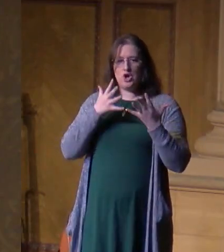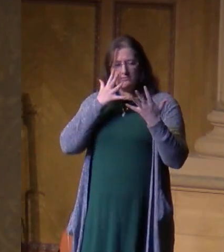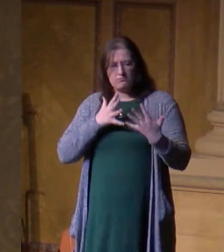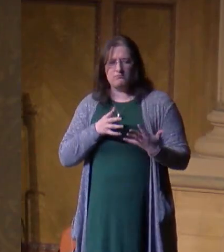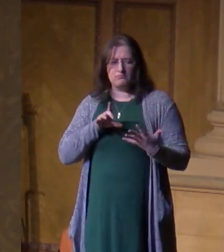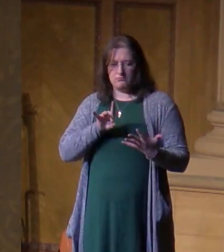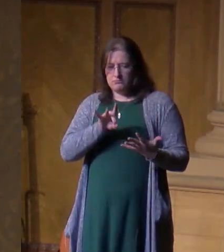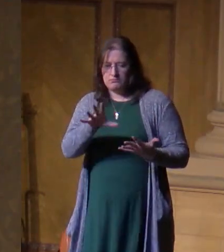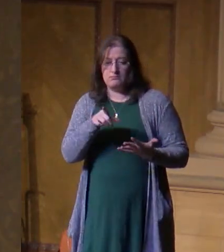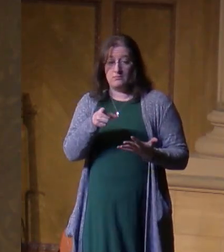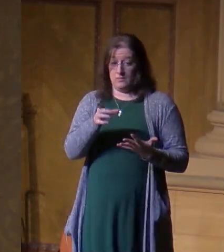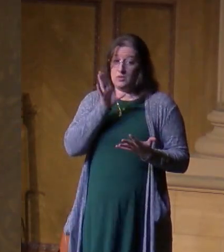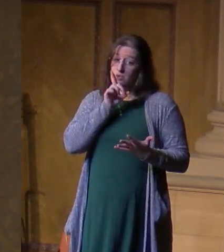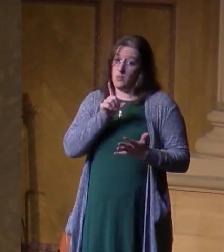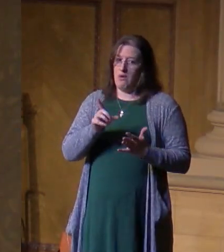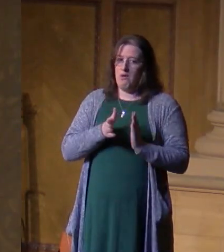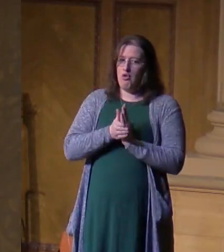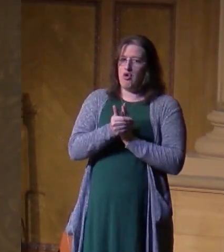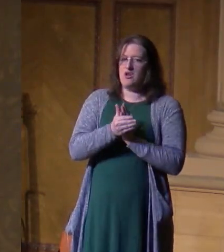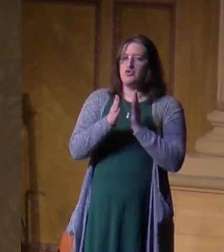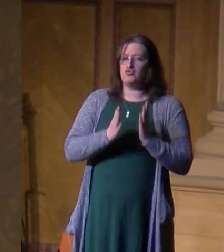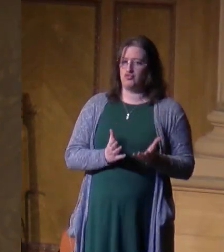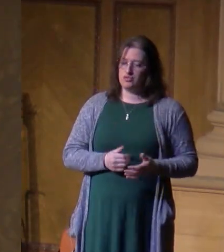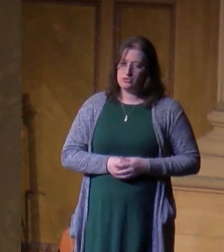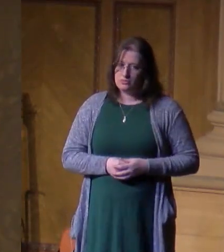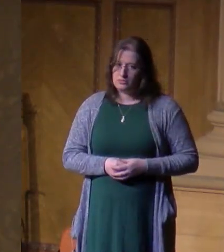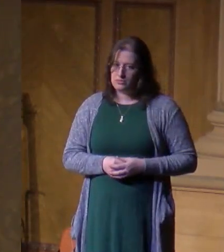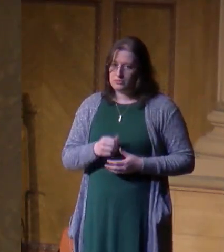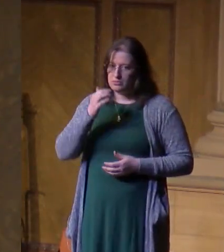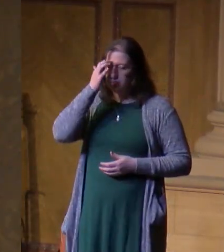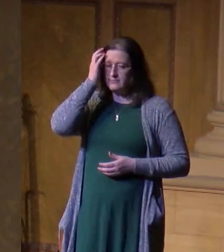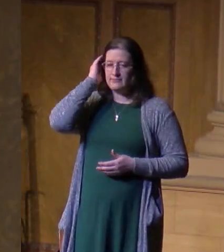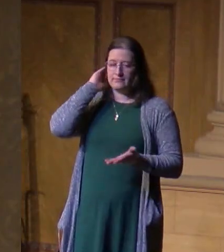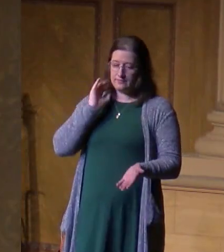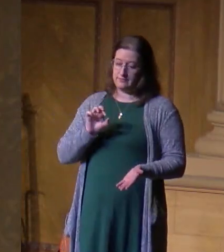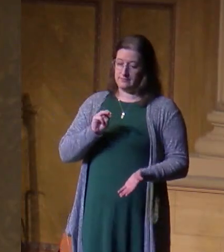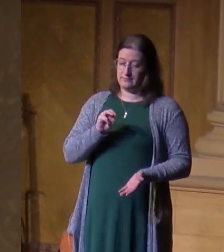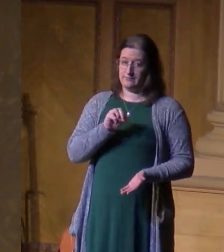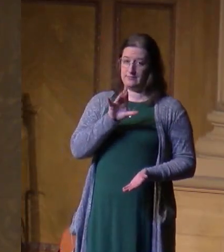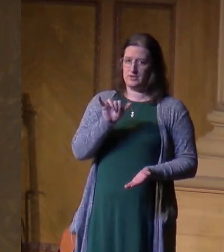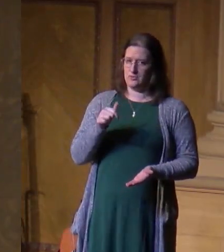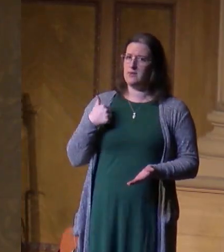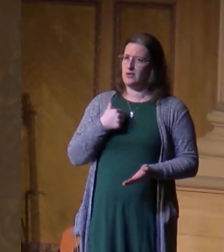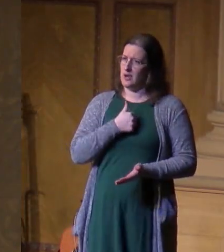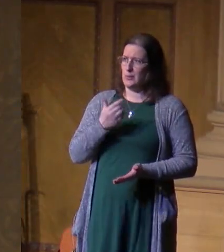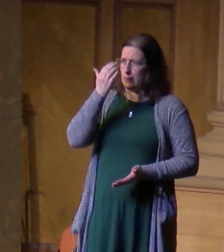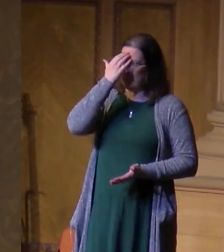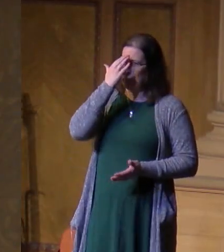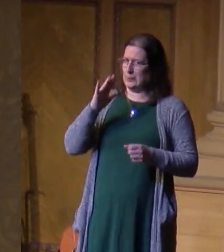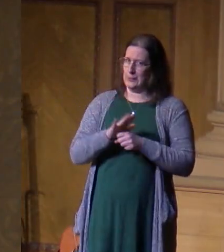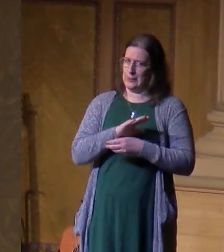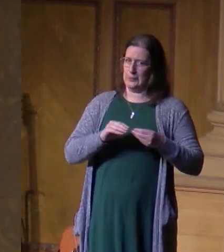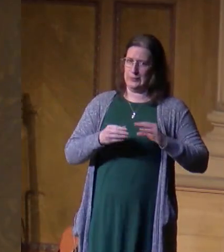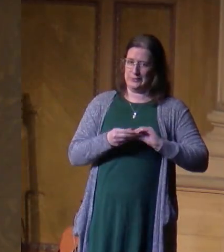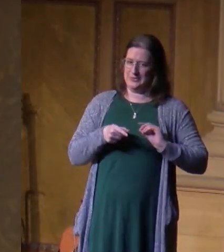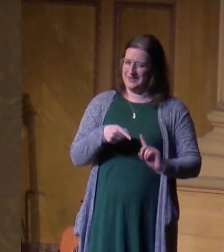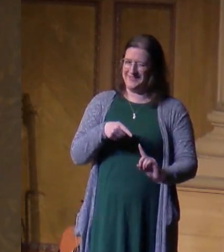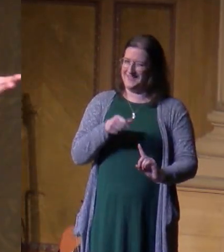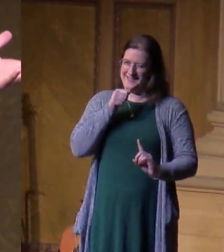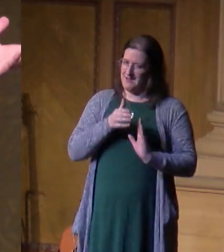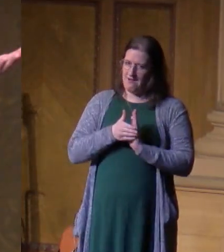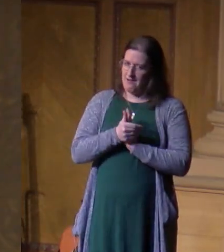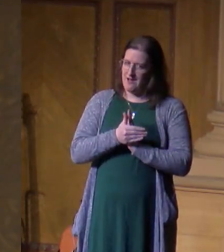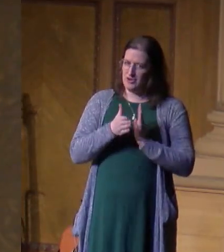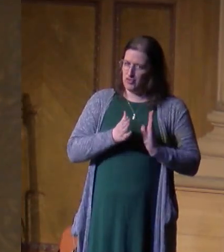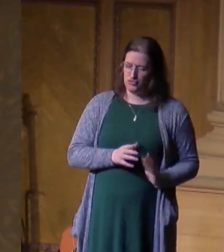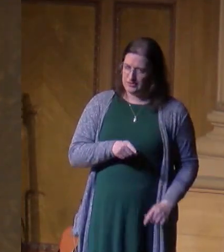as an adulteress. And so here's Mary. But we know Mary wasn't an adulteress, right? Because scripture tells